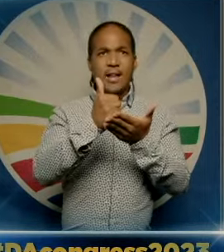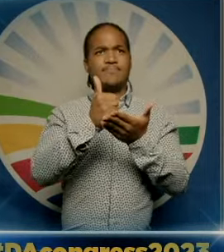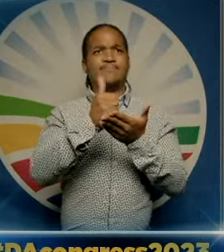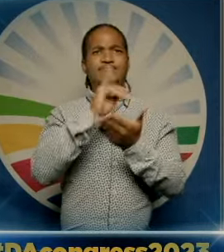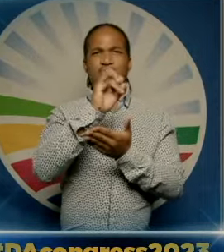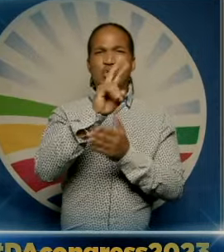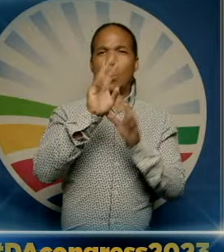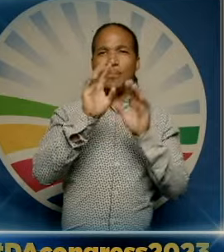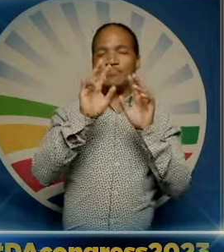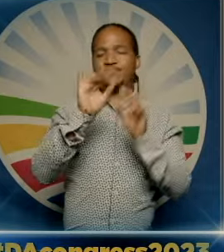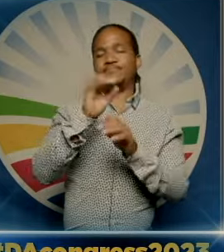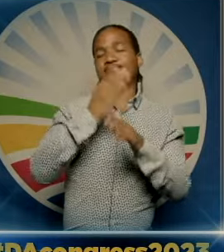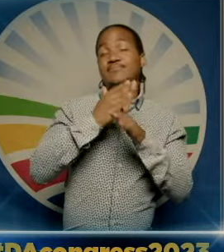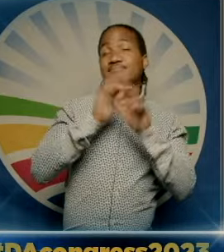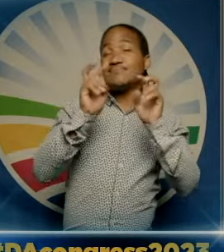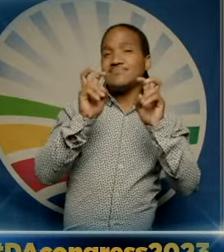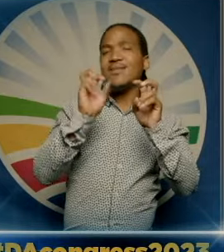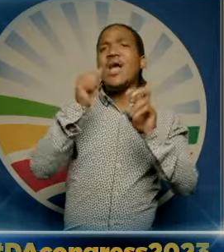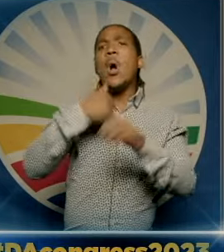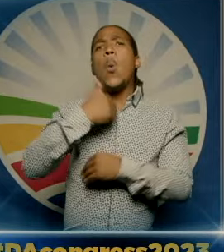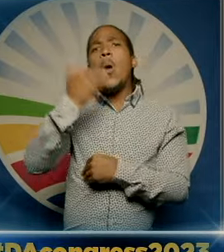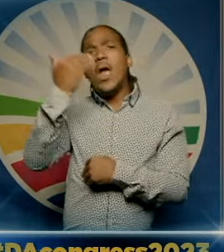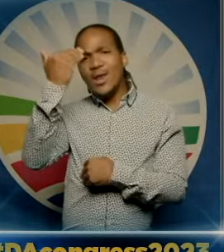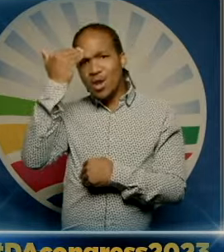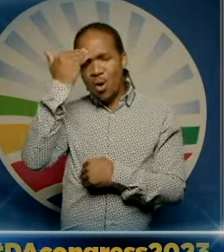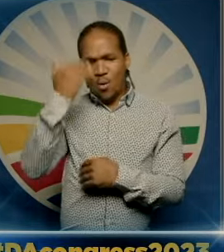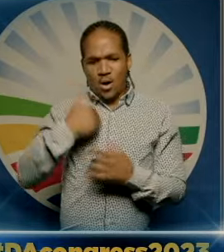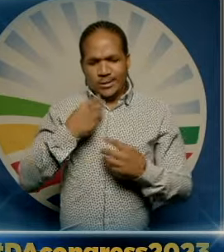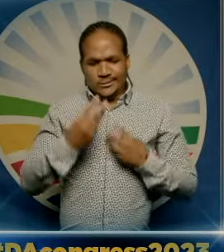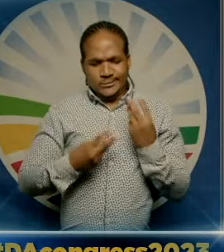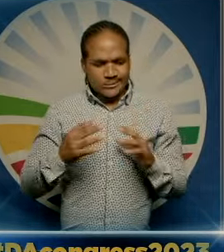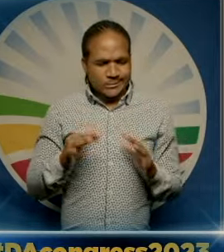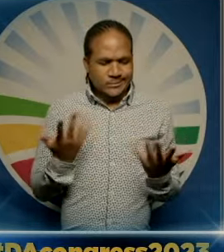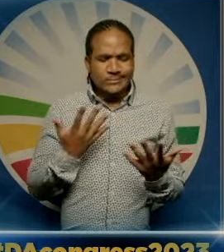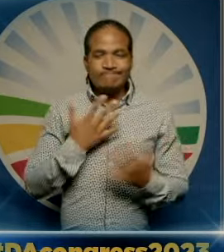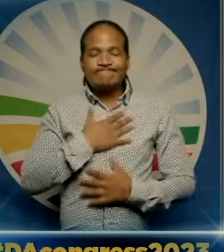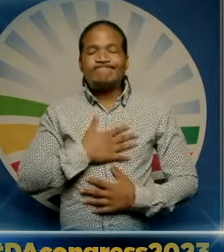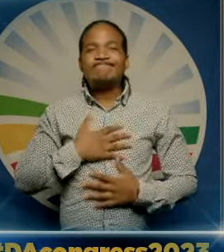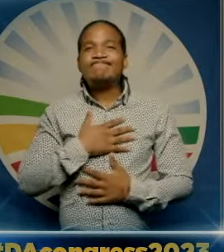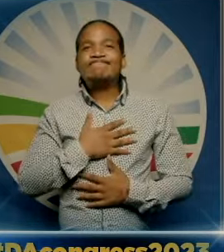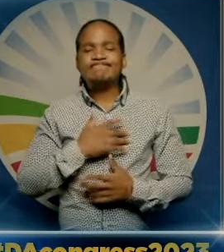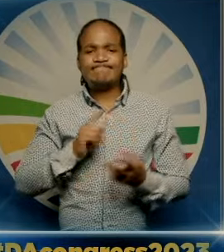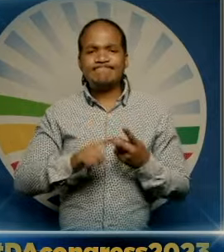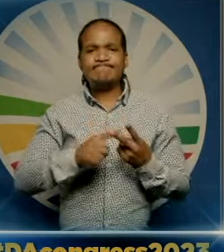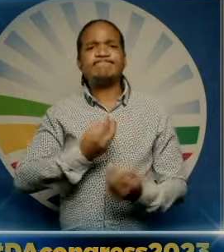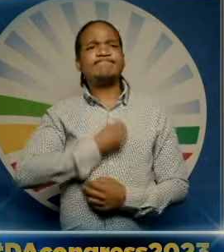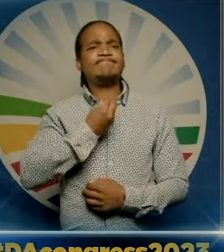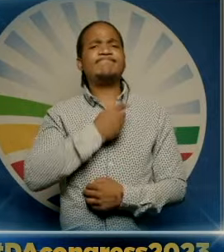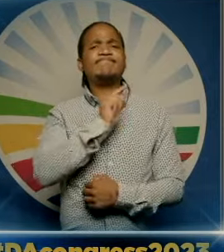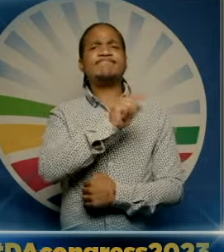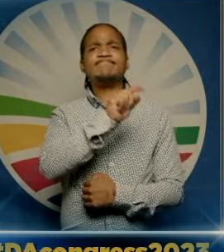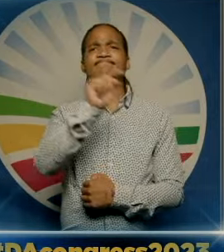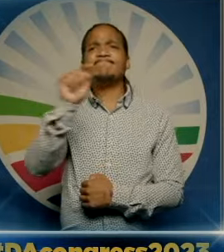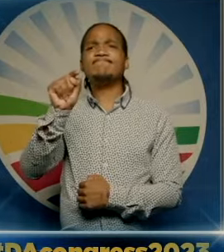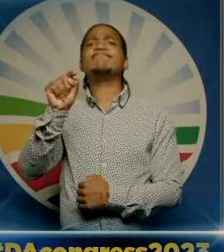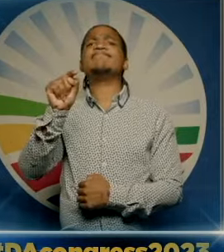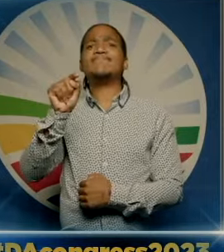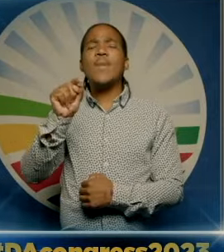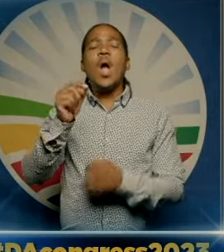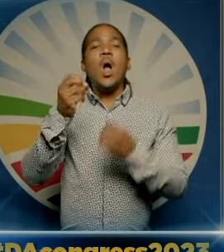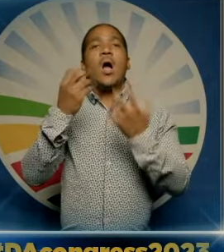We know the indignity of ukungabi namsebenzi, the anguish of young people who have lost